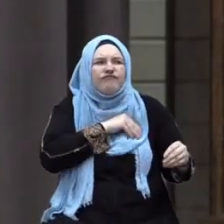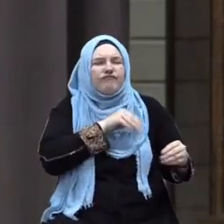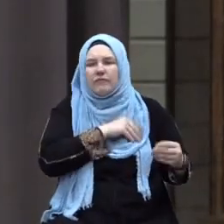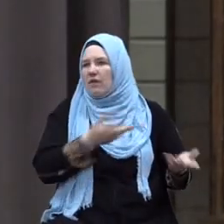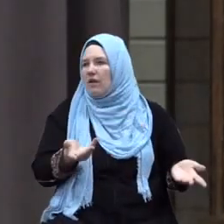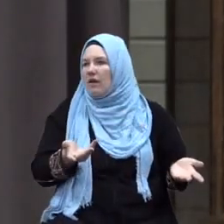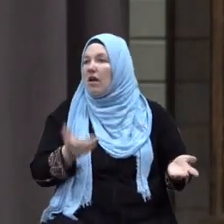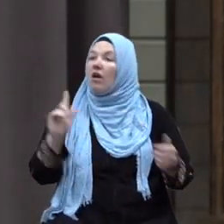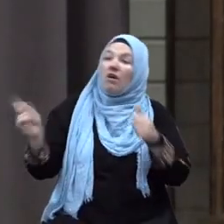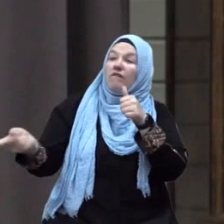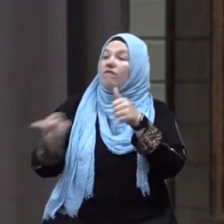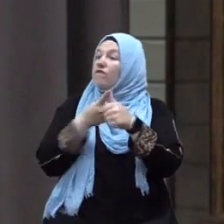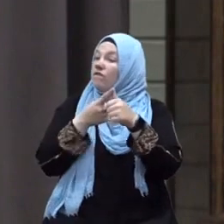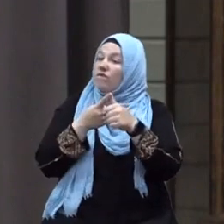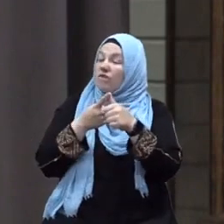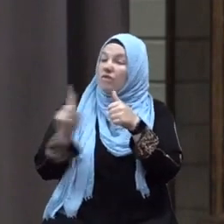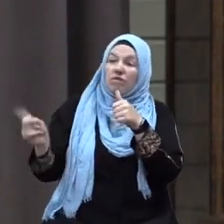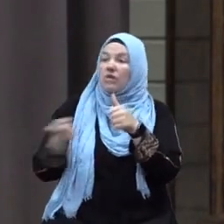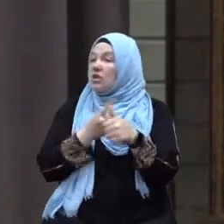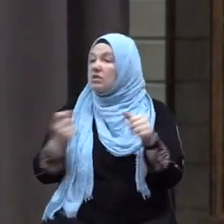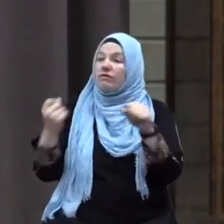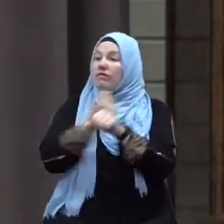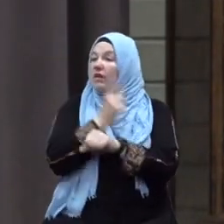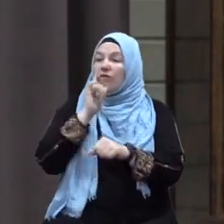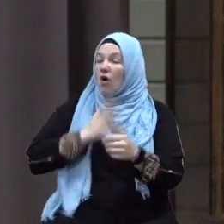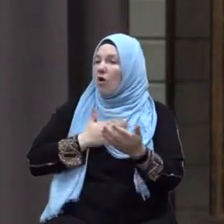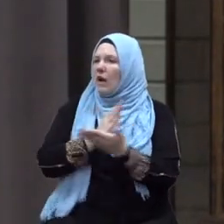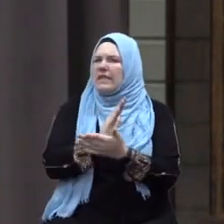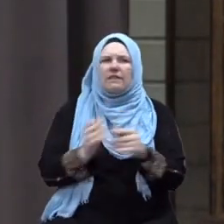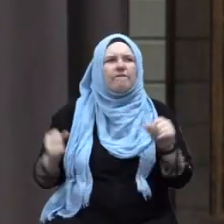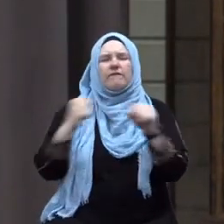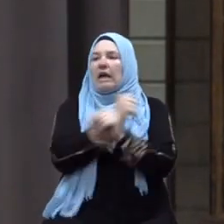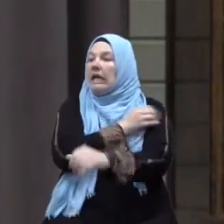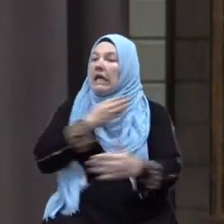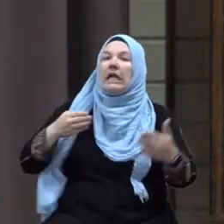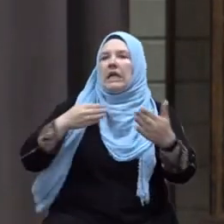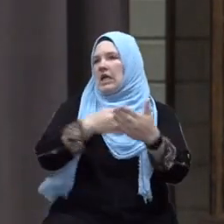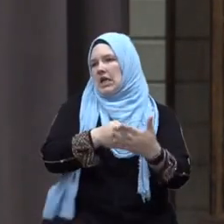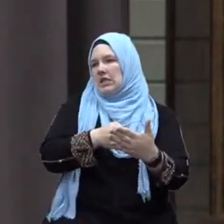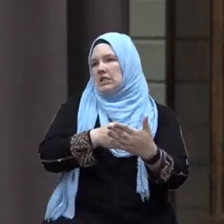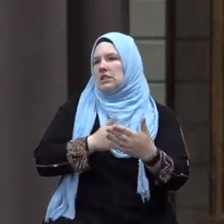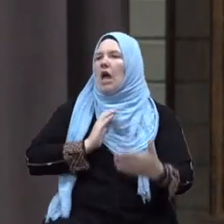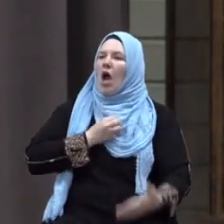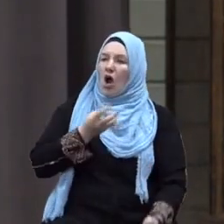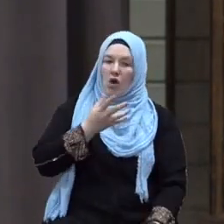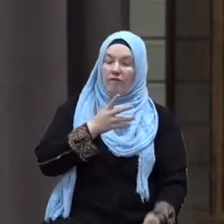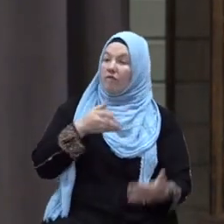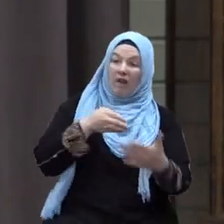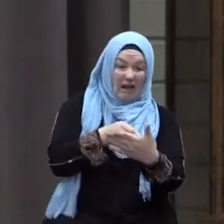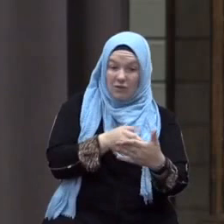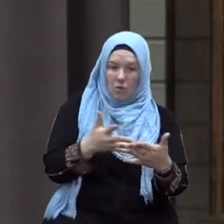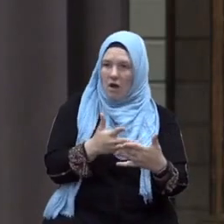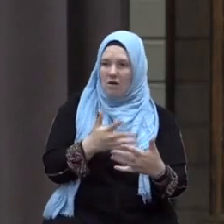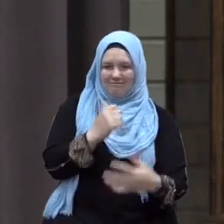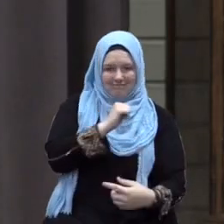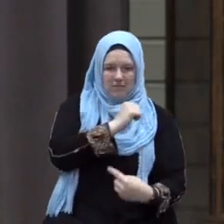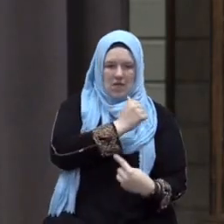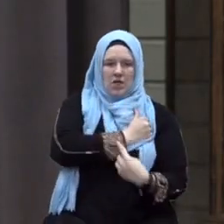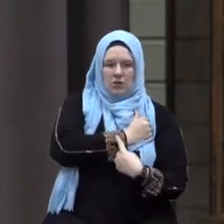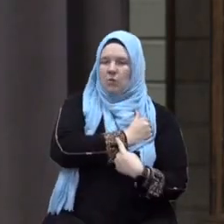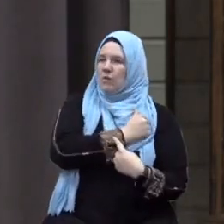The first fight for our right is to fight against our own attitudes towards our